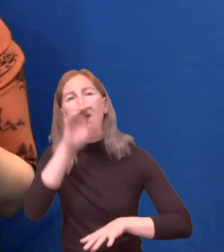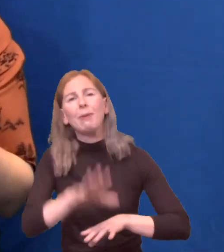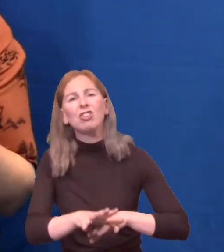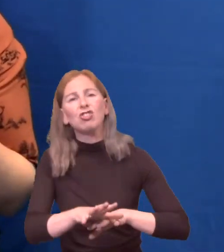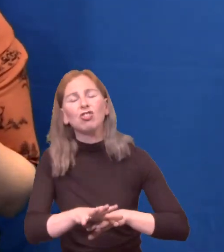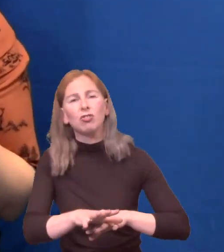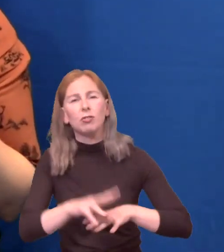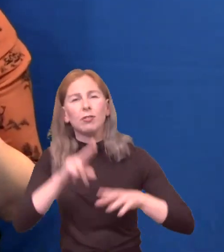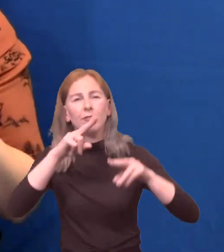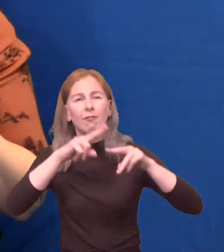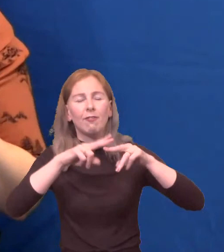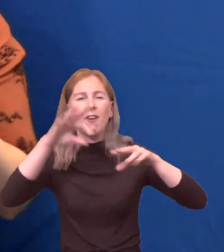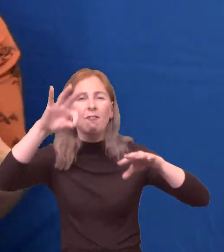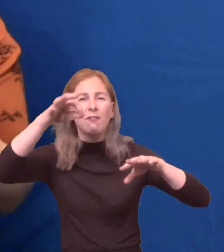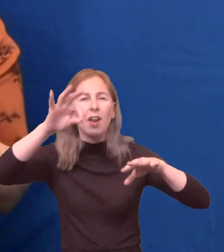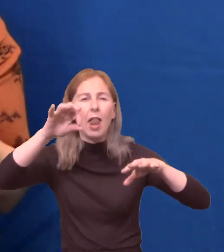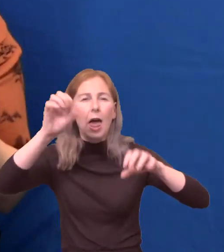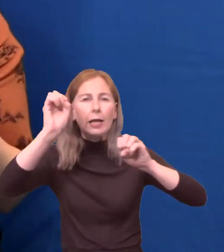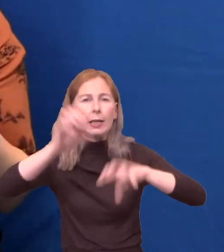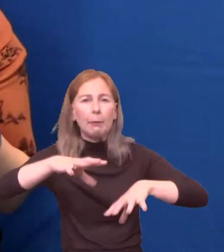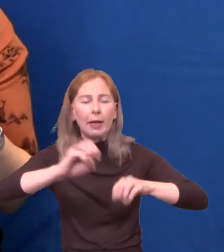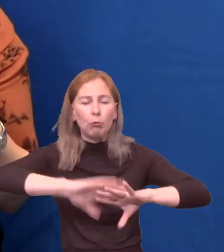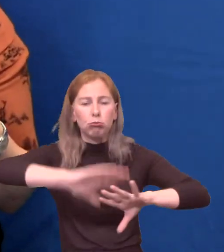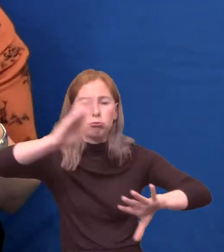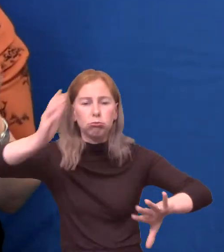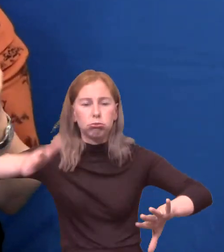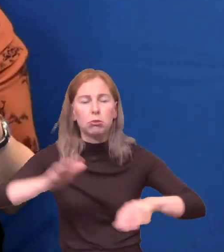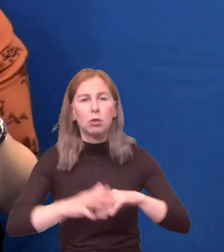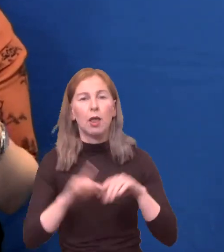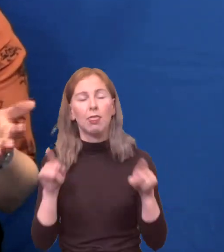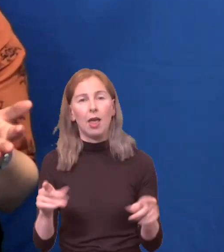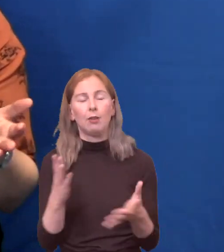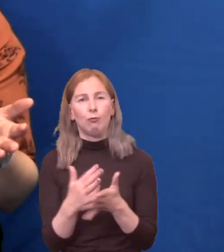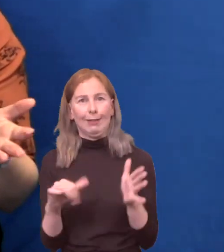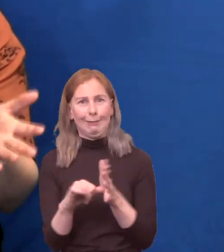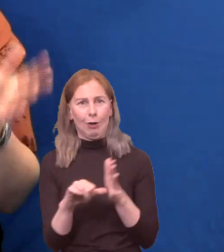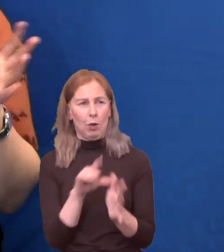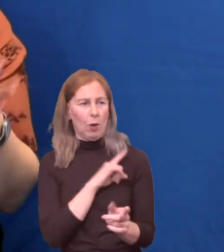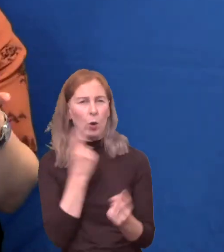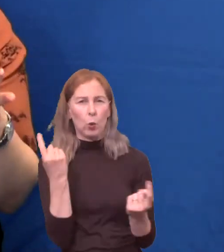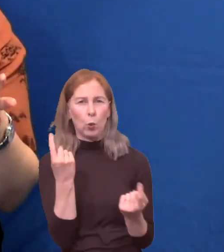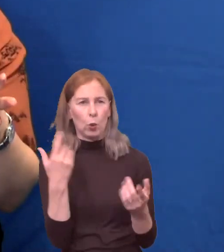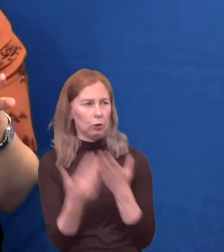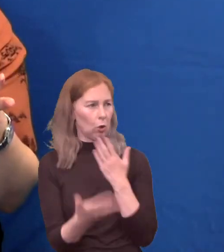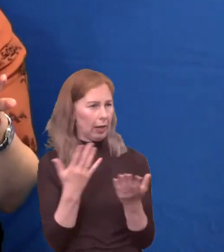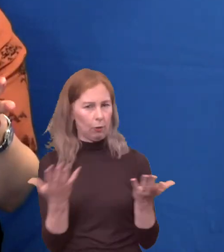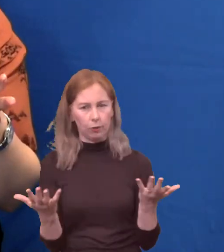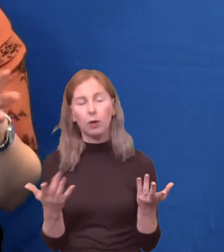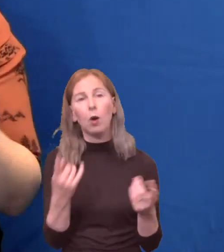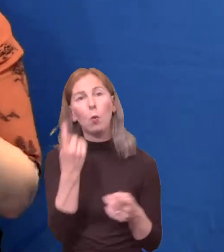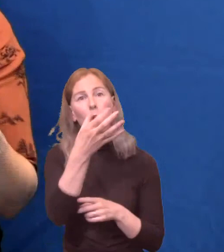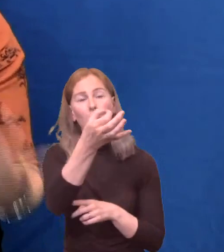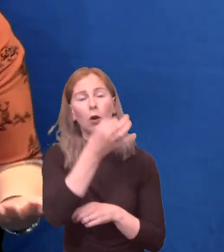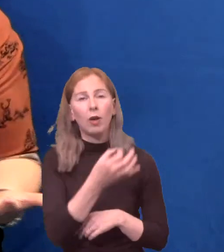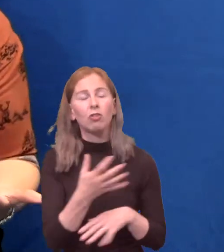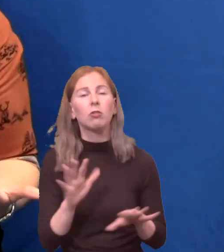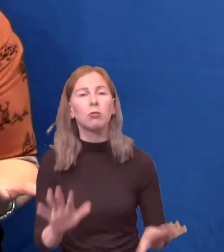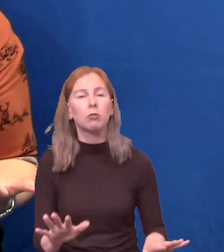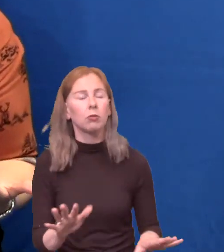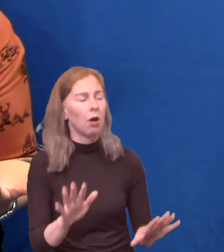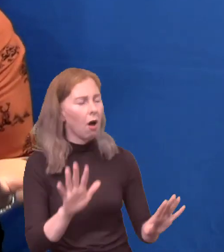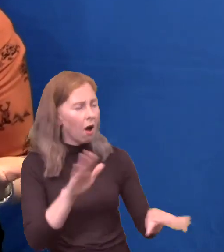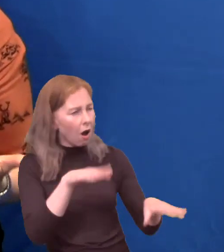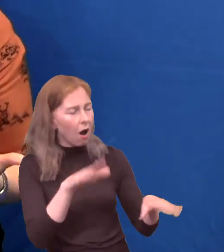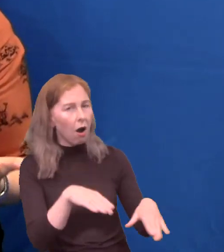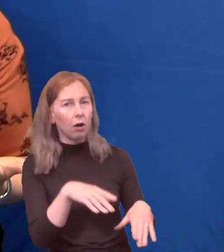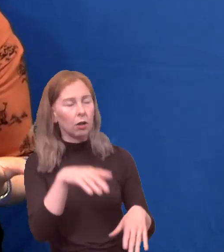is a bit controversial because of who deals with it. So a question we often get is, someone keeps fly tipping on my land, why aren't the police doing anything about